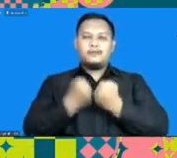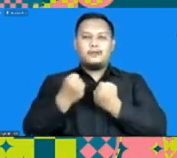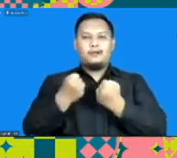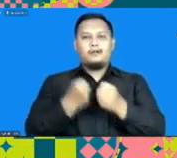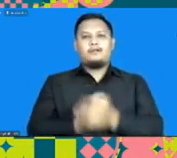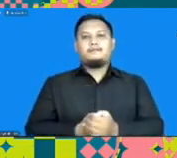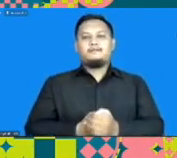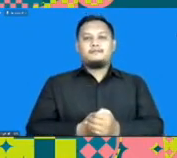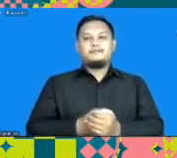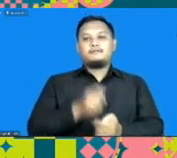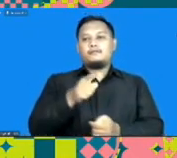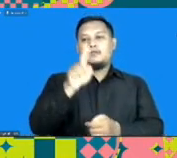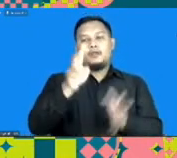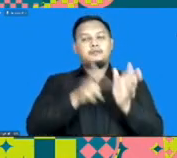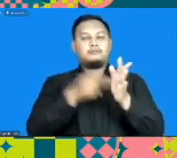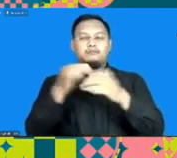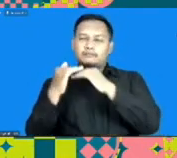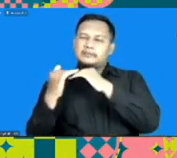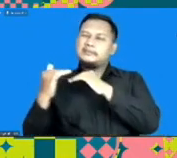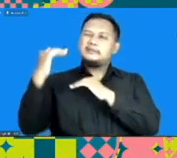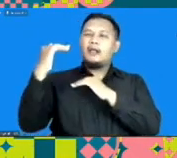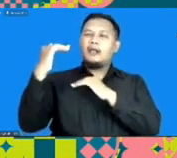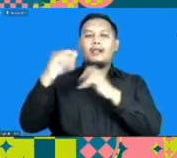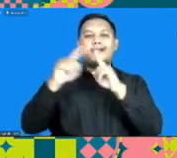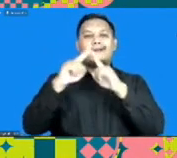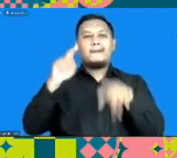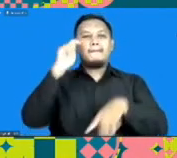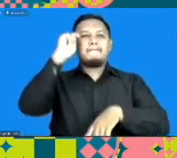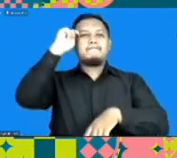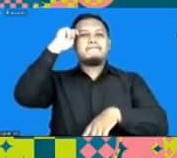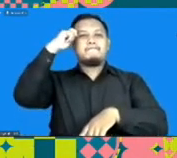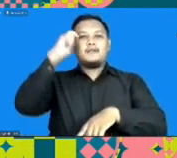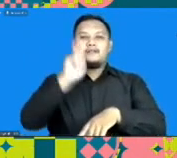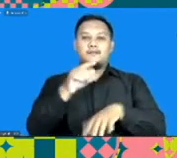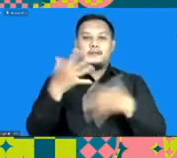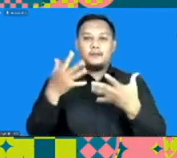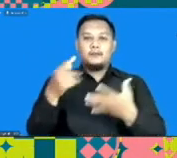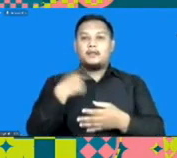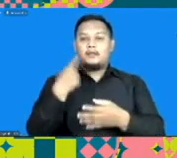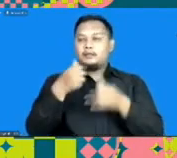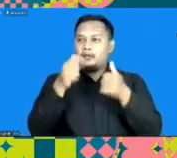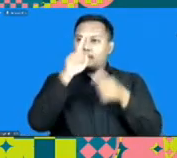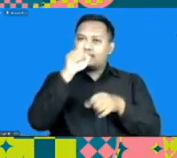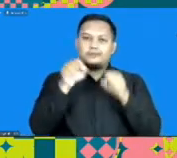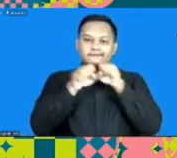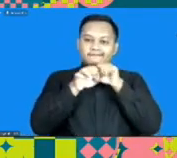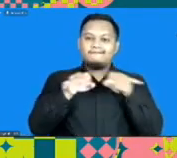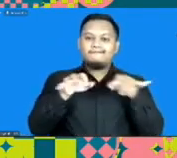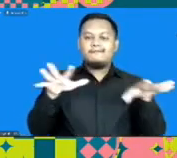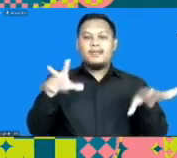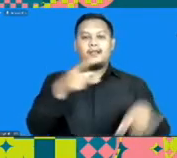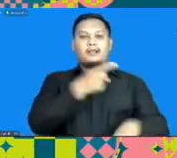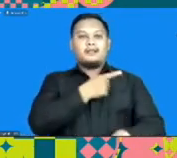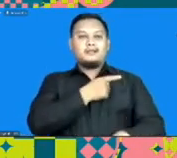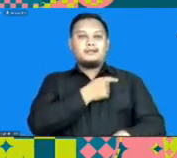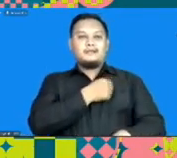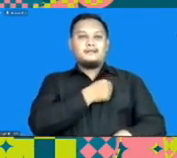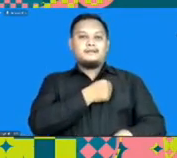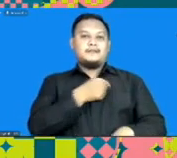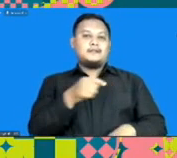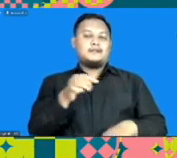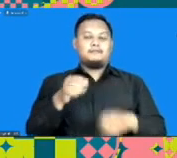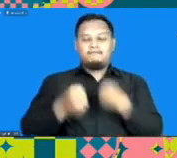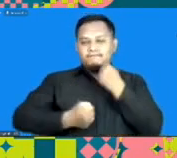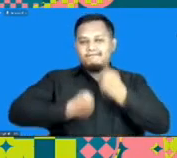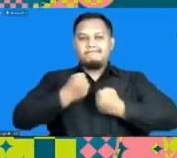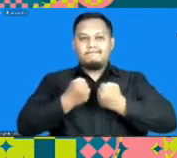to be honest, yeah, because you have to align between your heart and your doing. Yeah. Because sometimes you do something